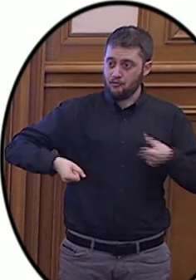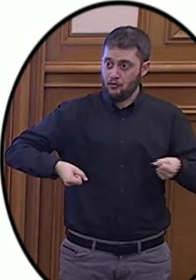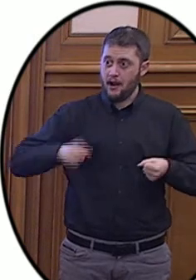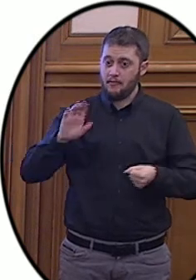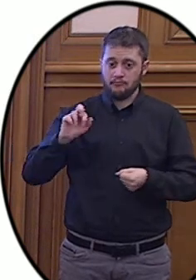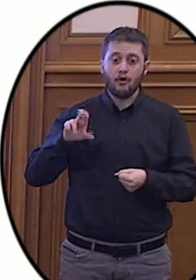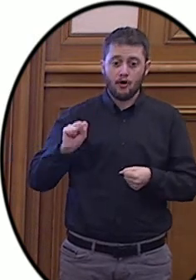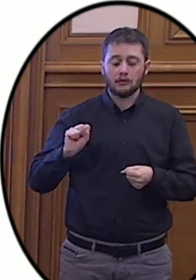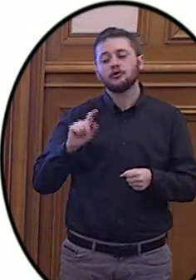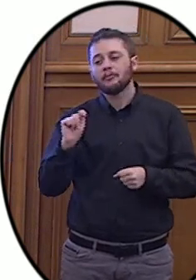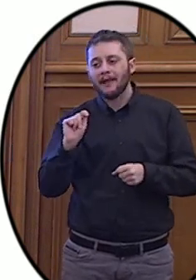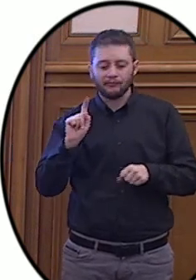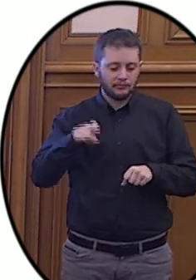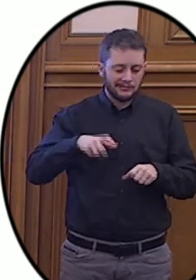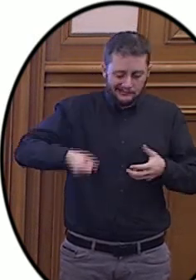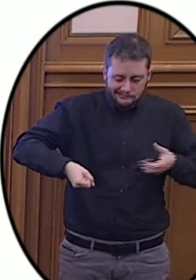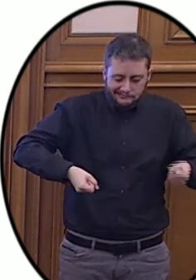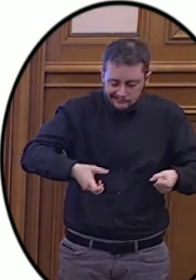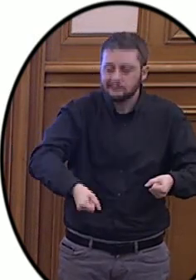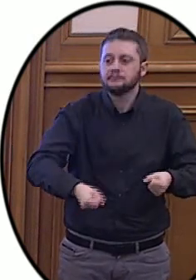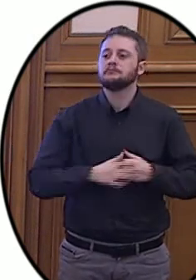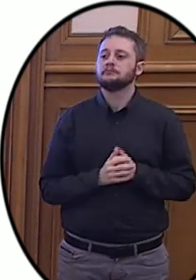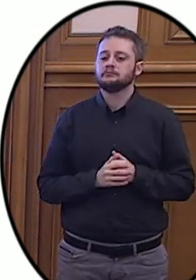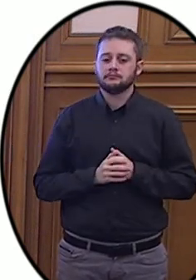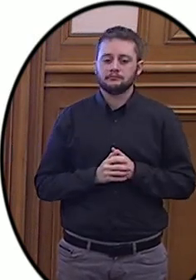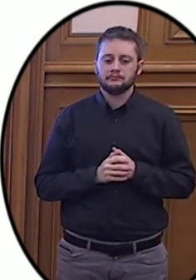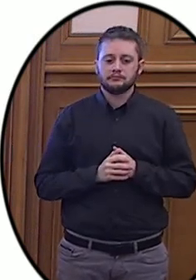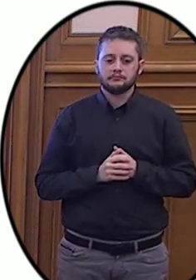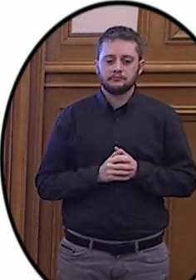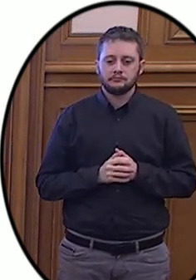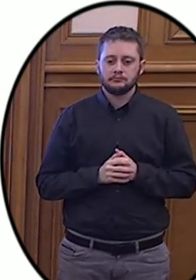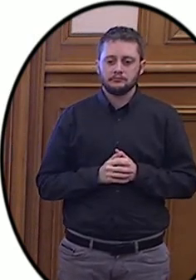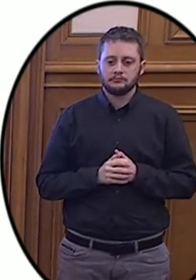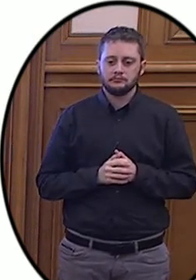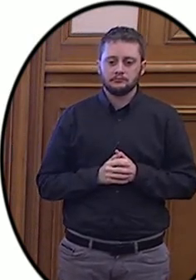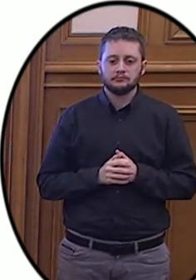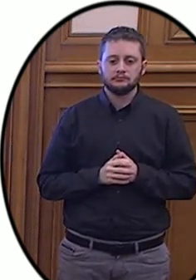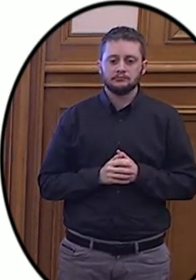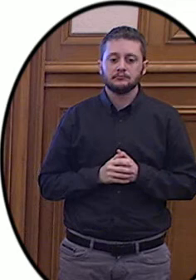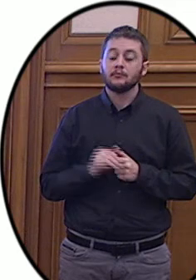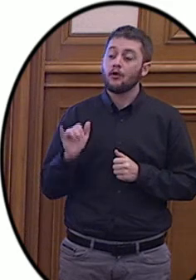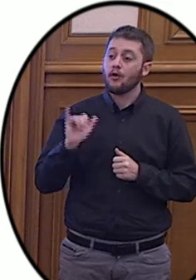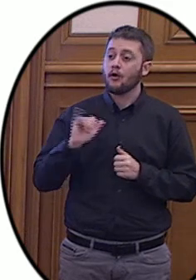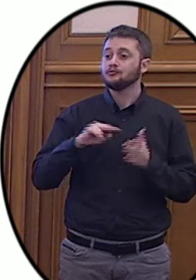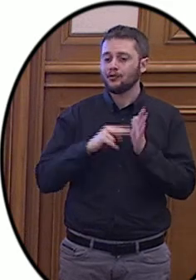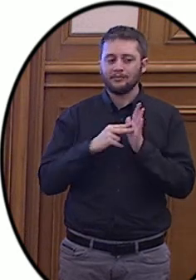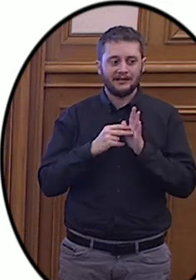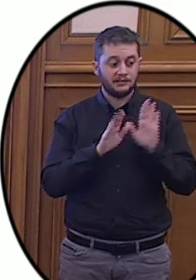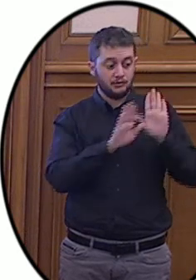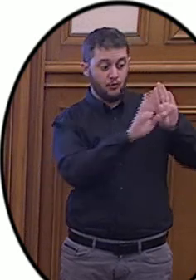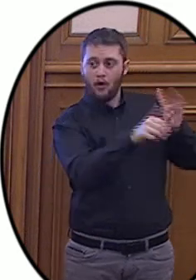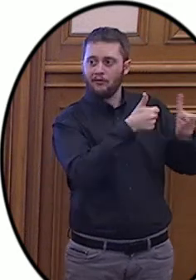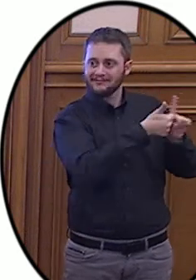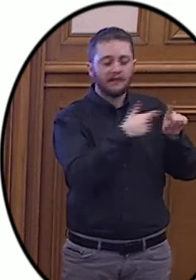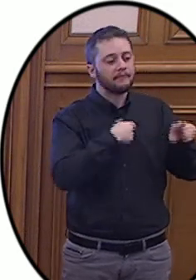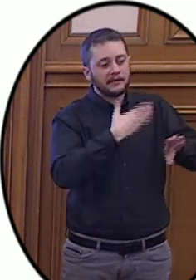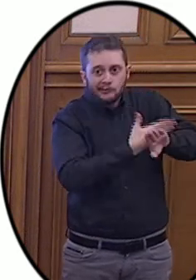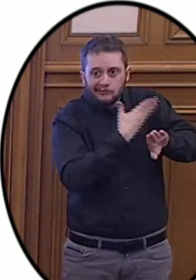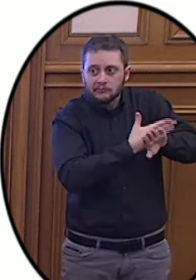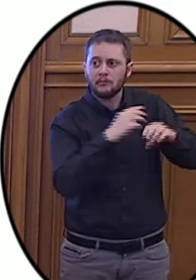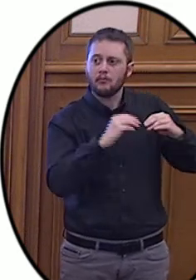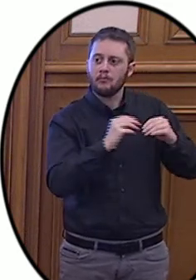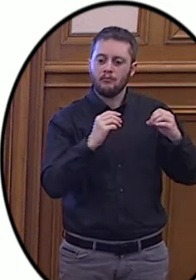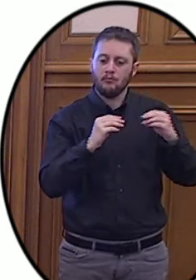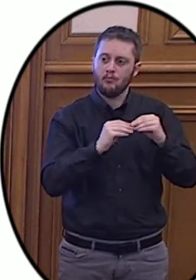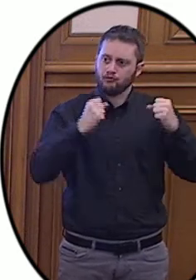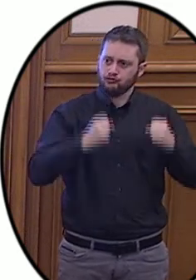in a bathroom, which may also require reinforcement of the walls to support the grab